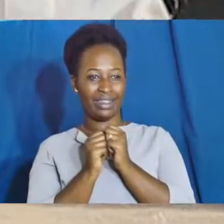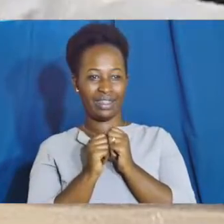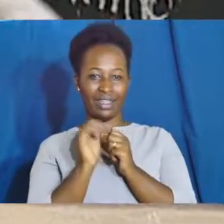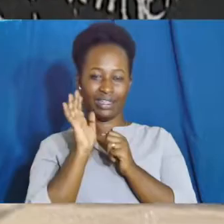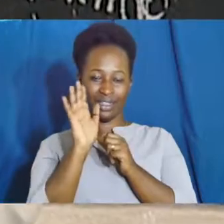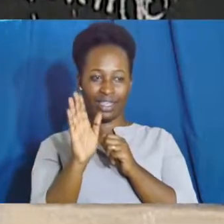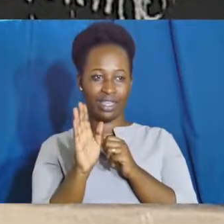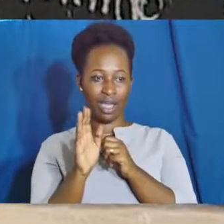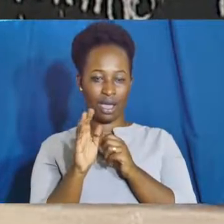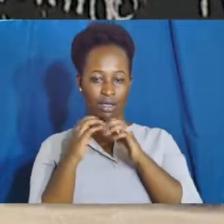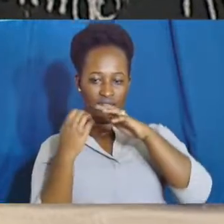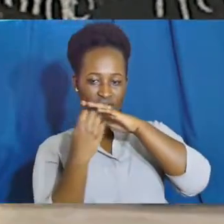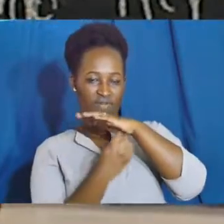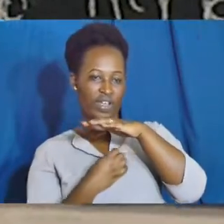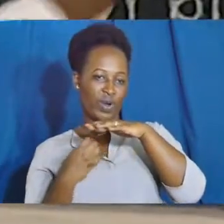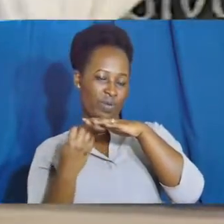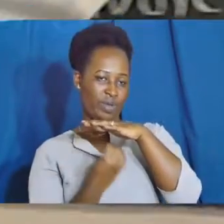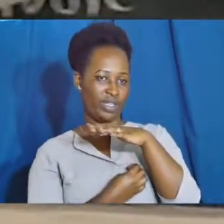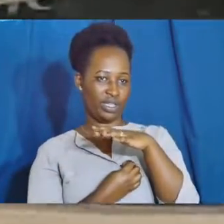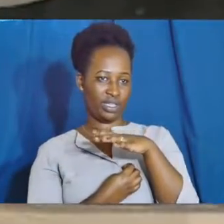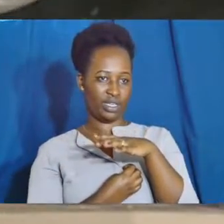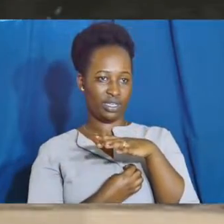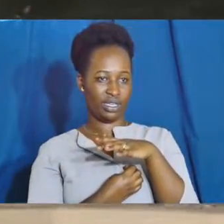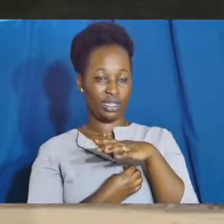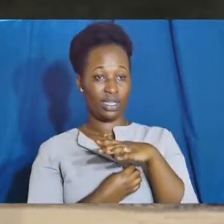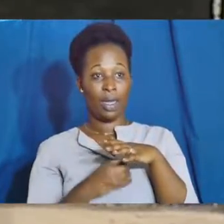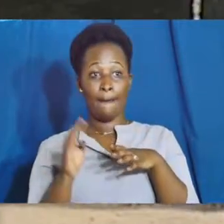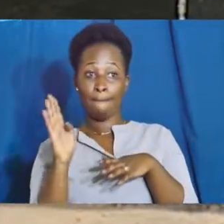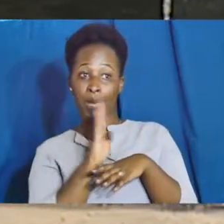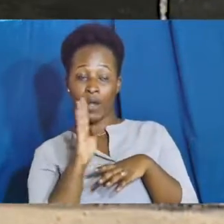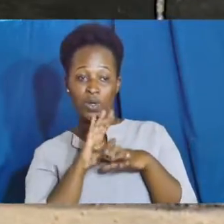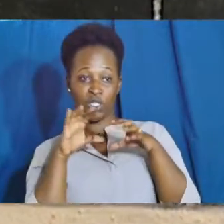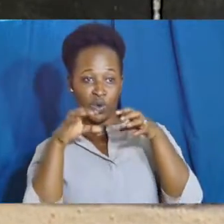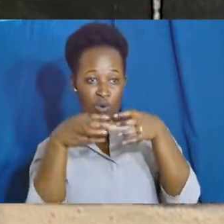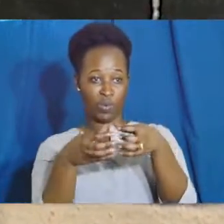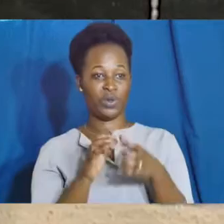their physical environment. Biological community,